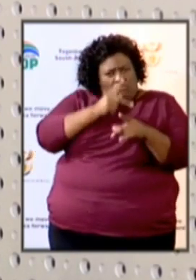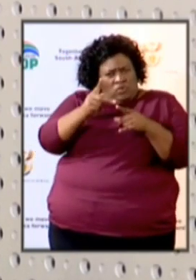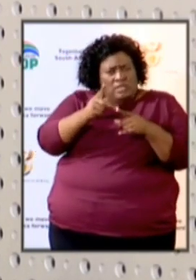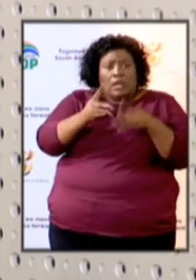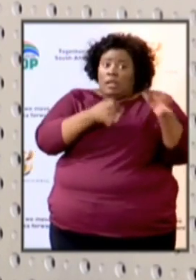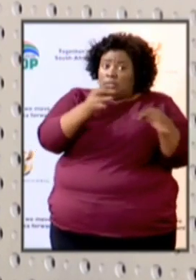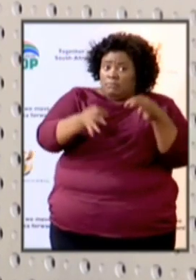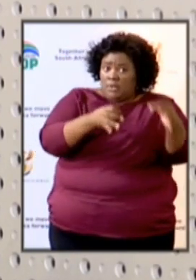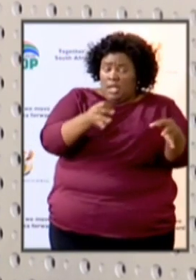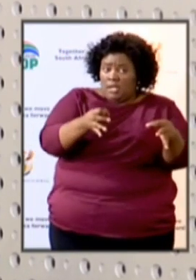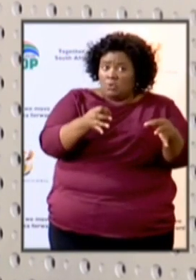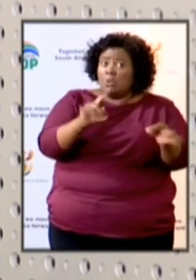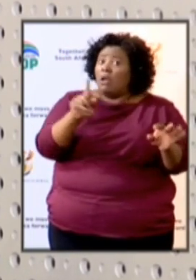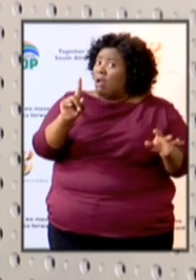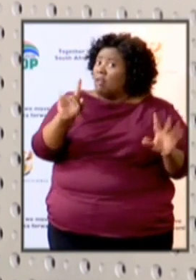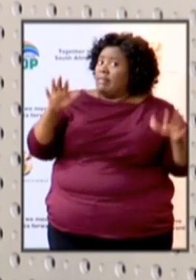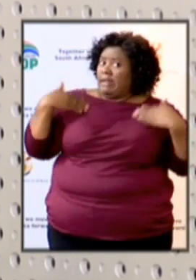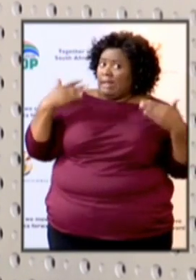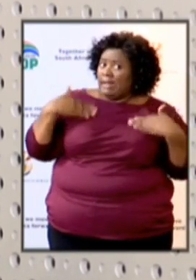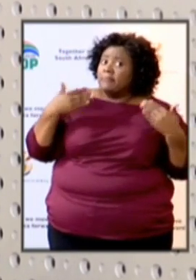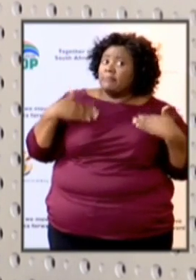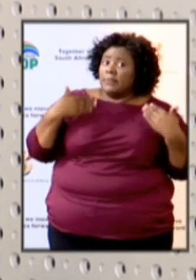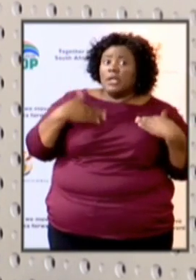bajabulile ngesimo sokuthi